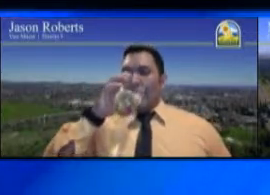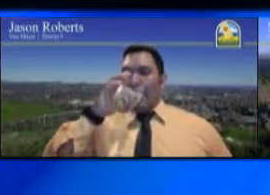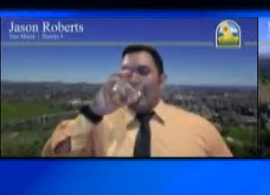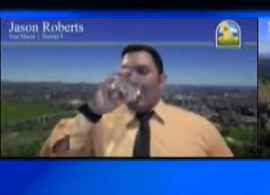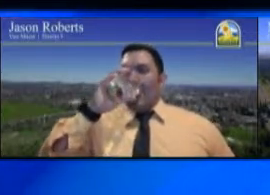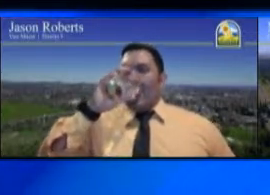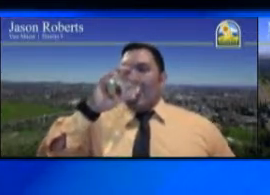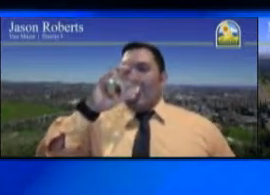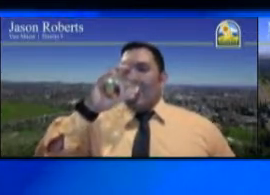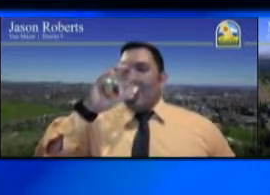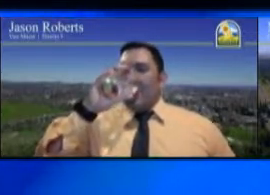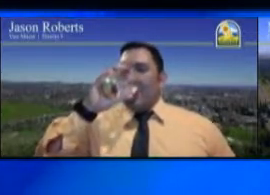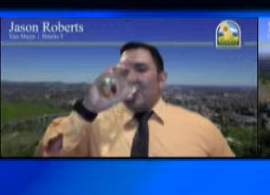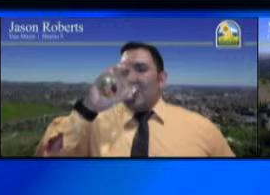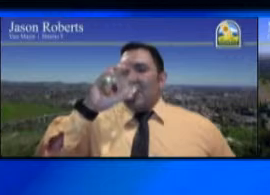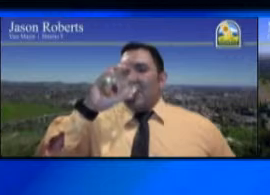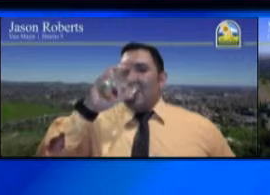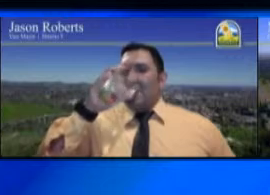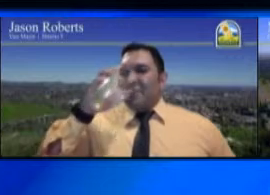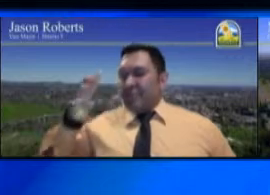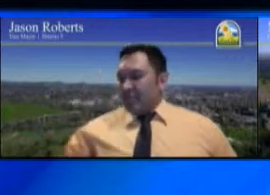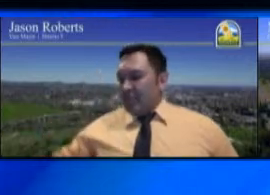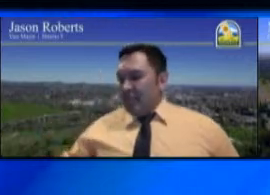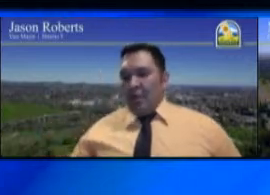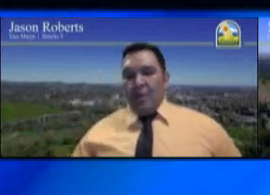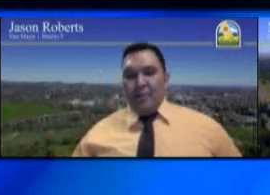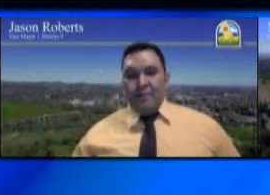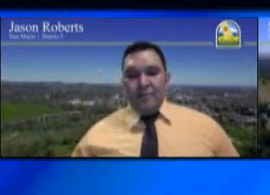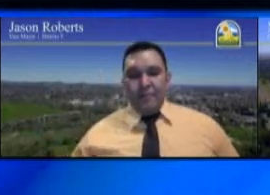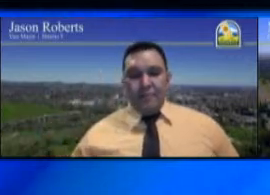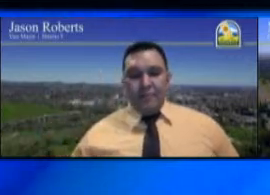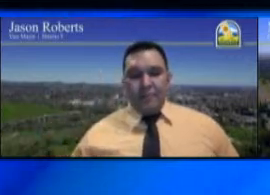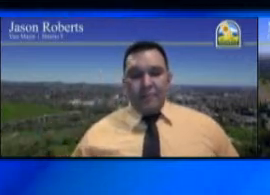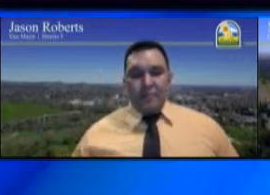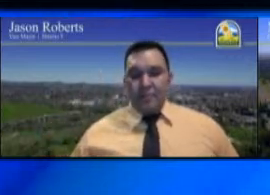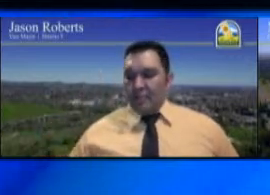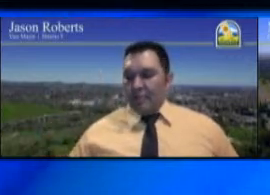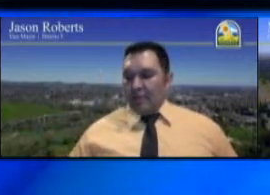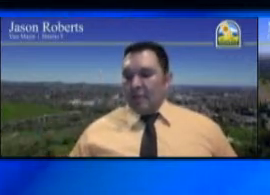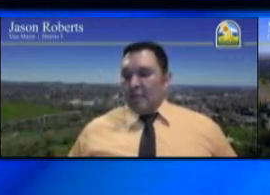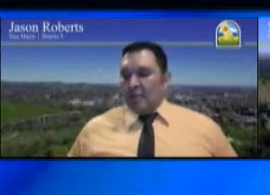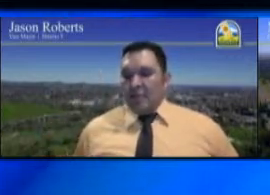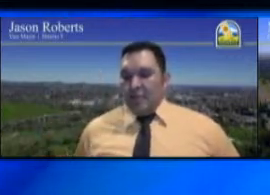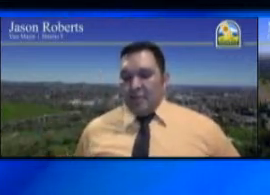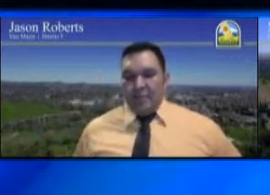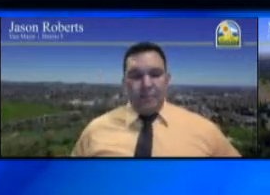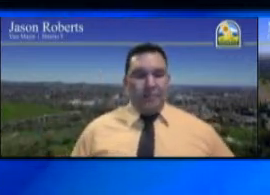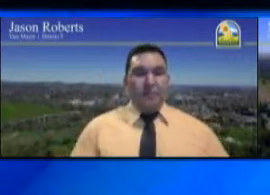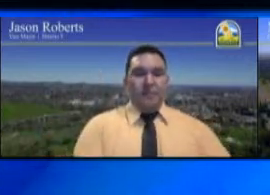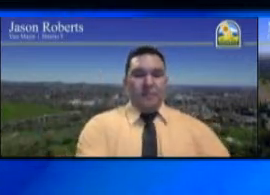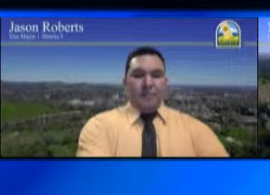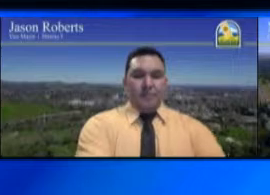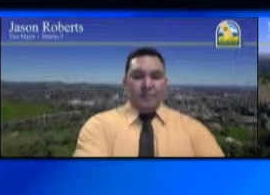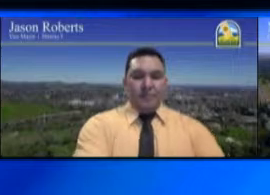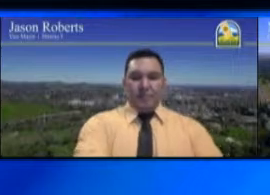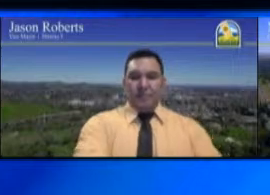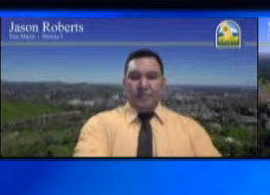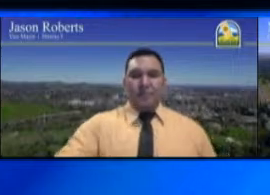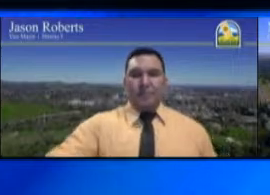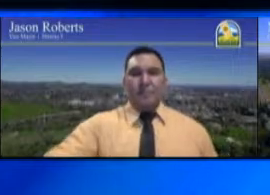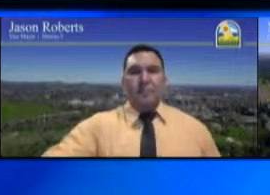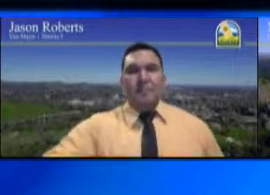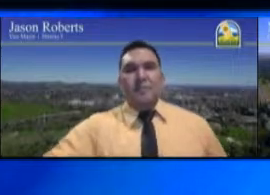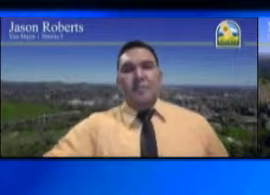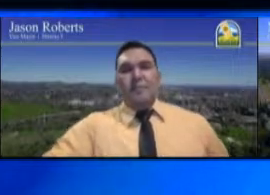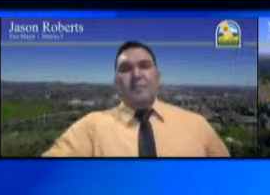unfortunately, I disagree with Councilmember Sullivan. I sat on this city council for many, many